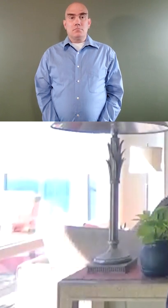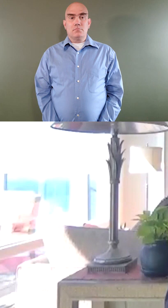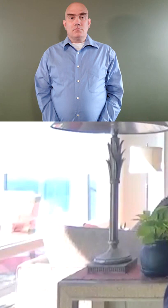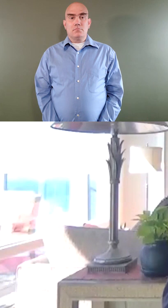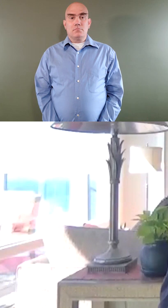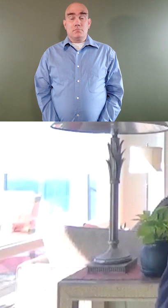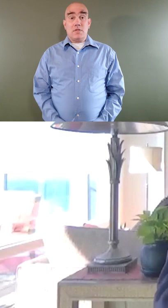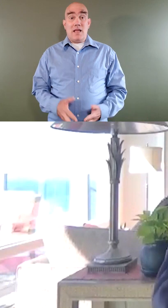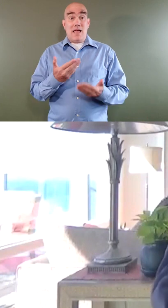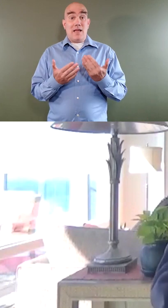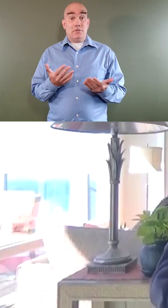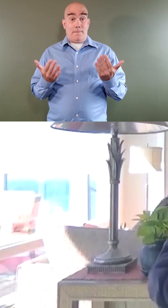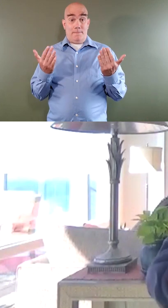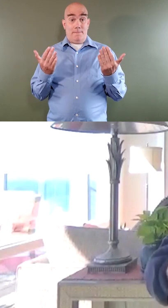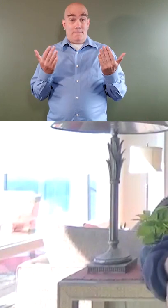Bringing the hands up,